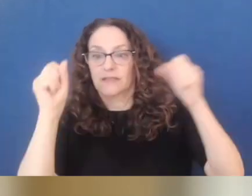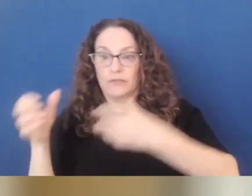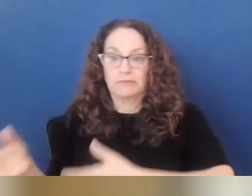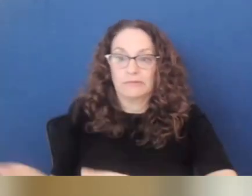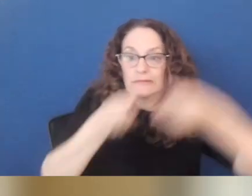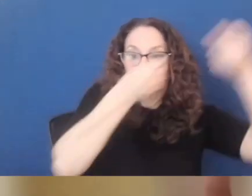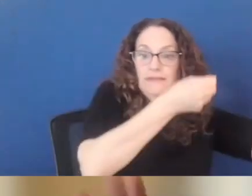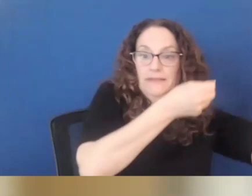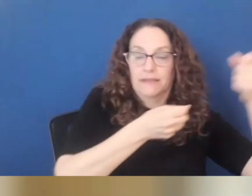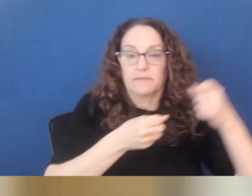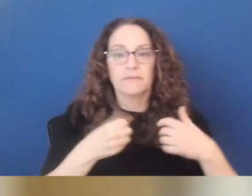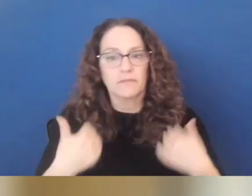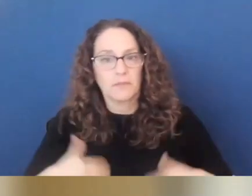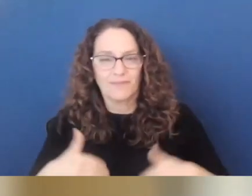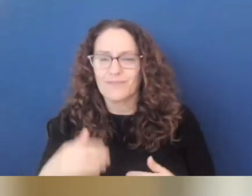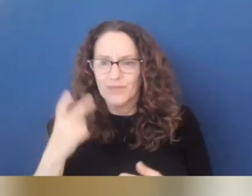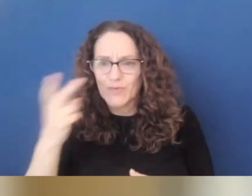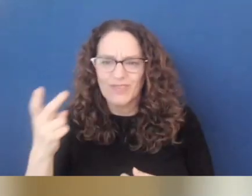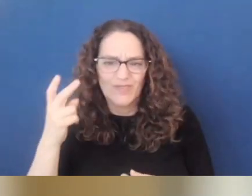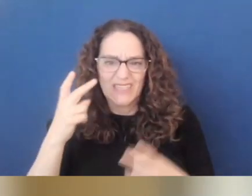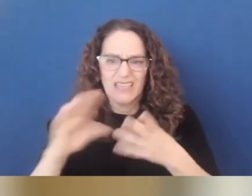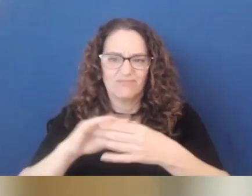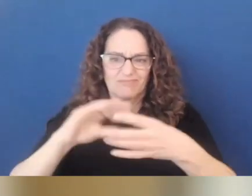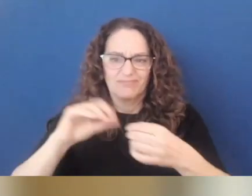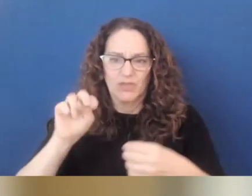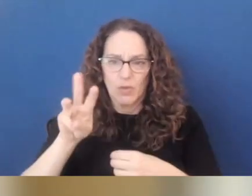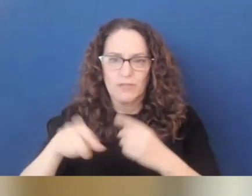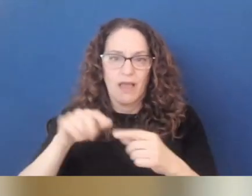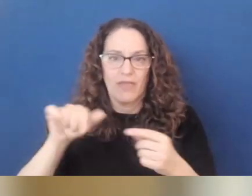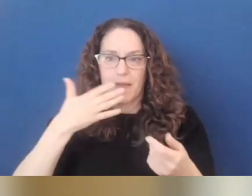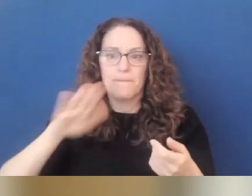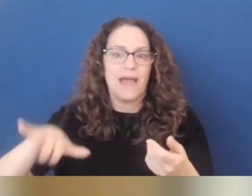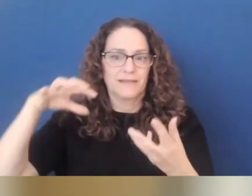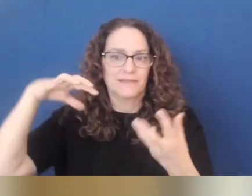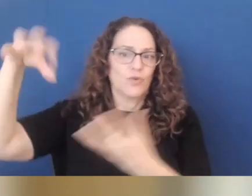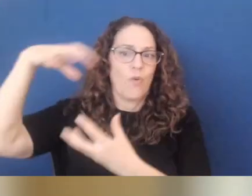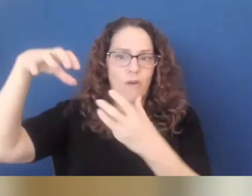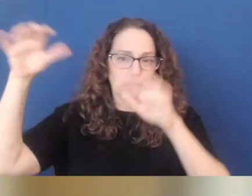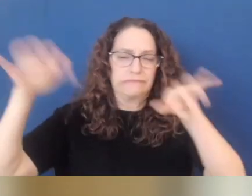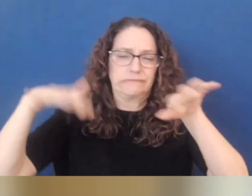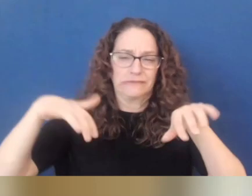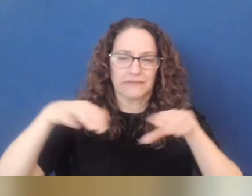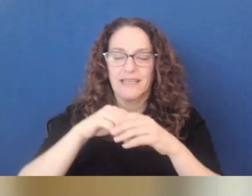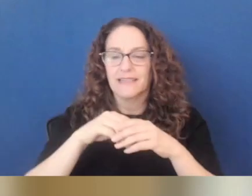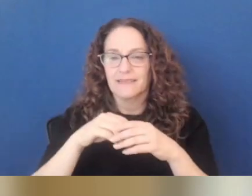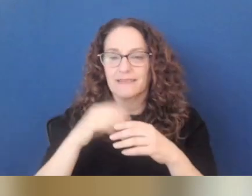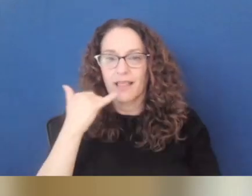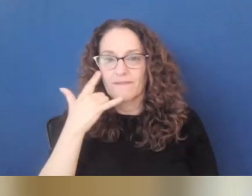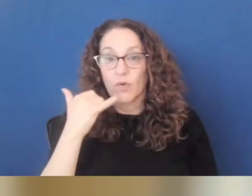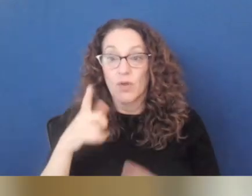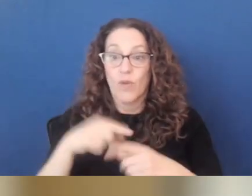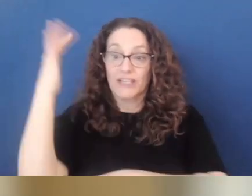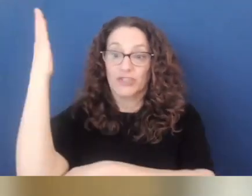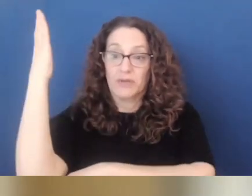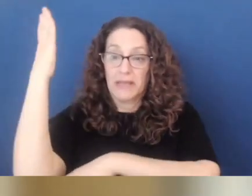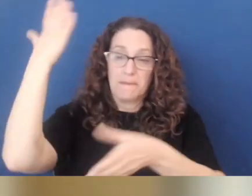It was a bad storm. I guess you've probably all heard we had. So when a tree falls on your car, you know, you really realize, you know, you don't